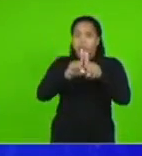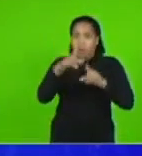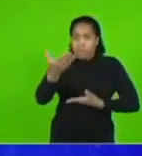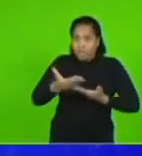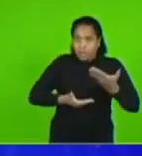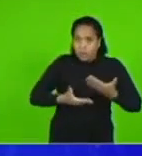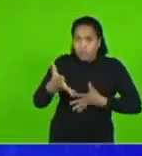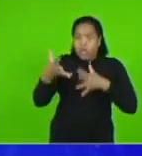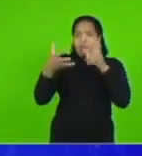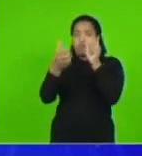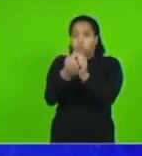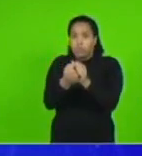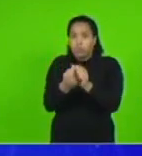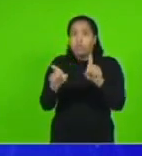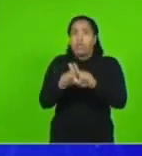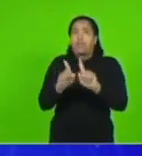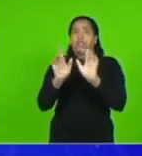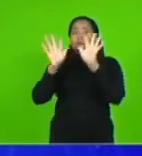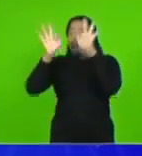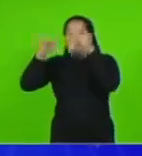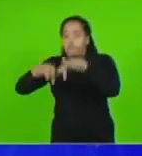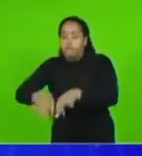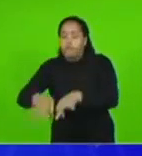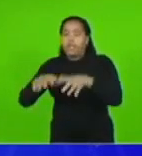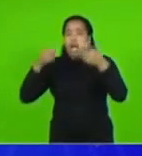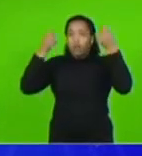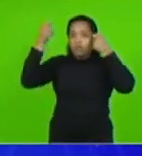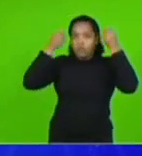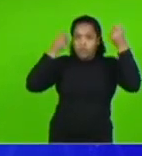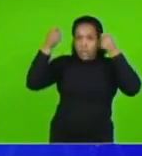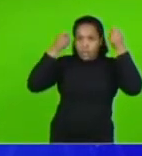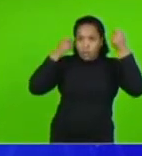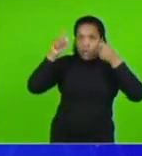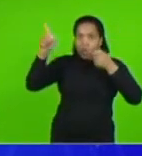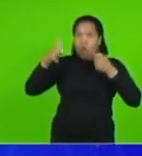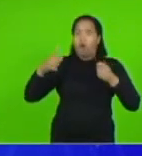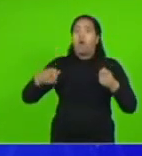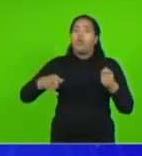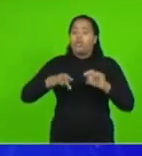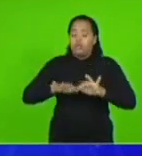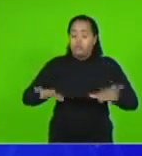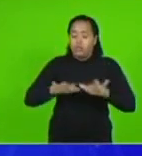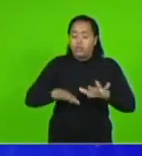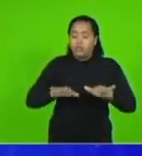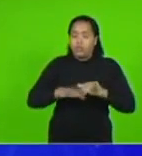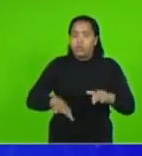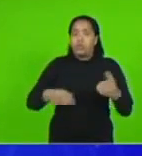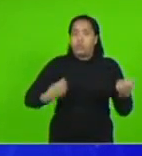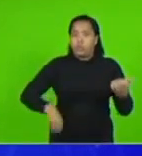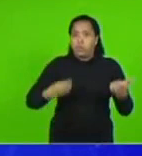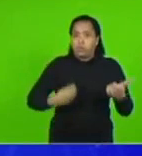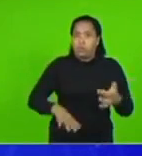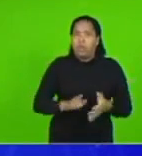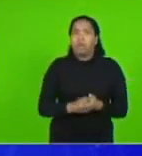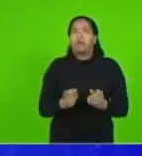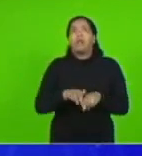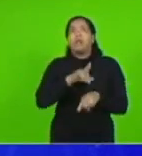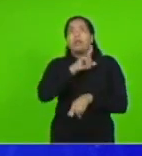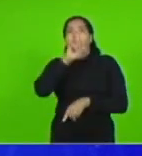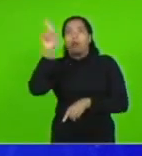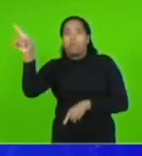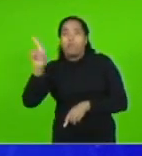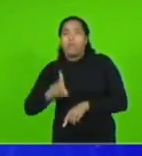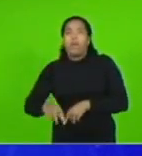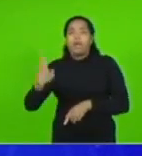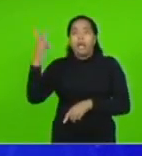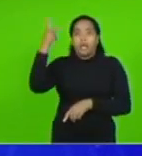with the workers of the government. There was more evangelizations throughout Brazil